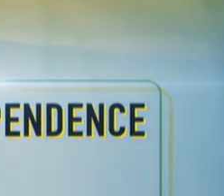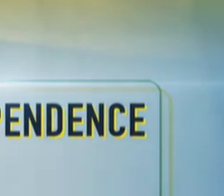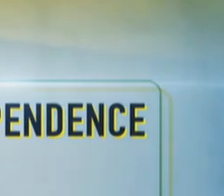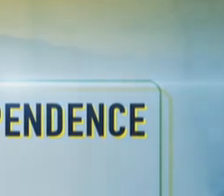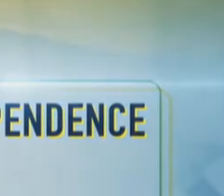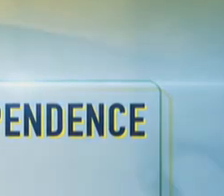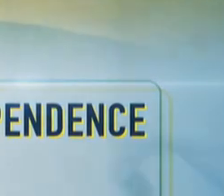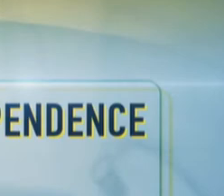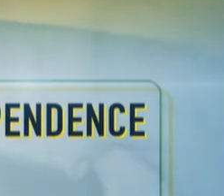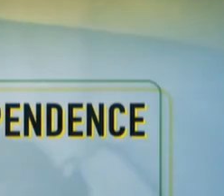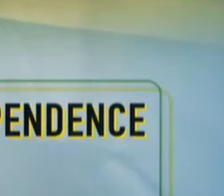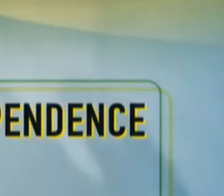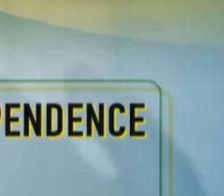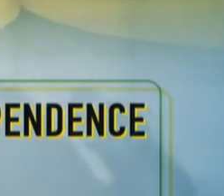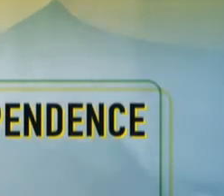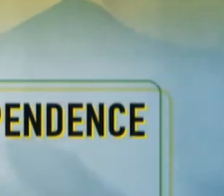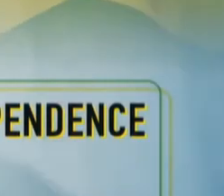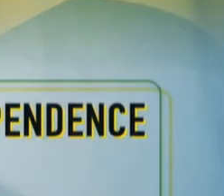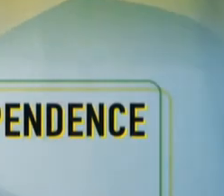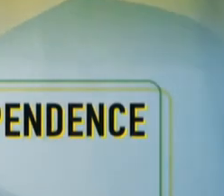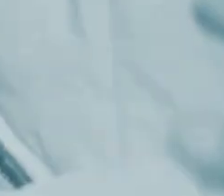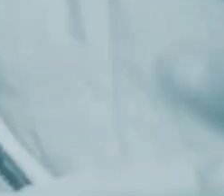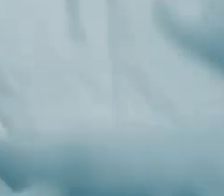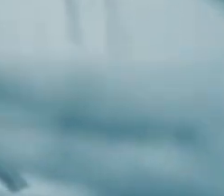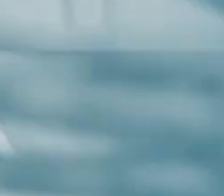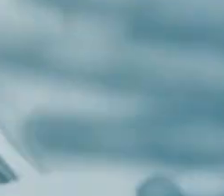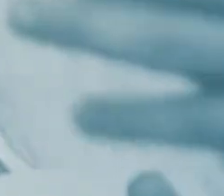sacrifice. You provide the spirit.